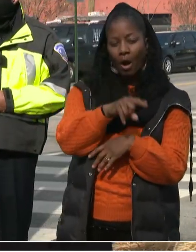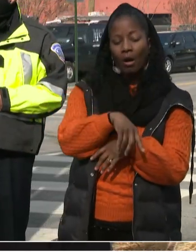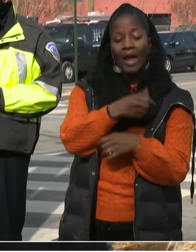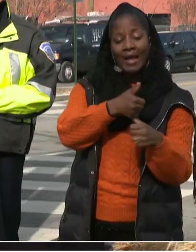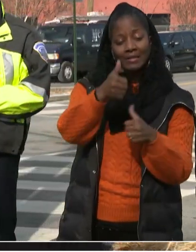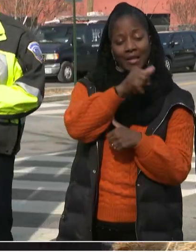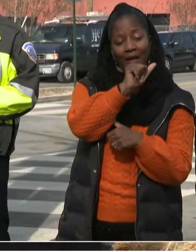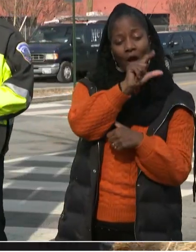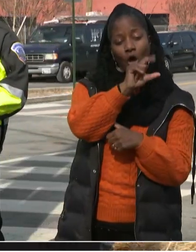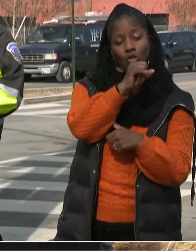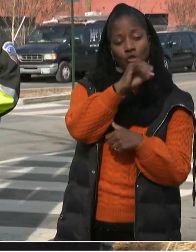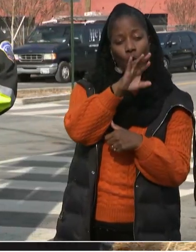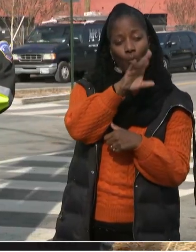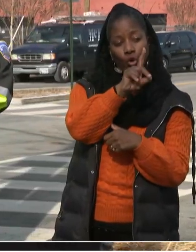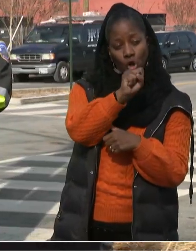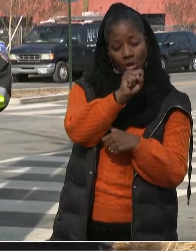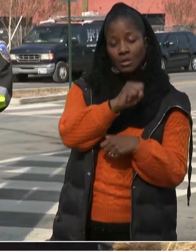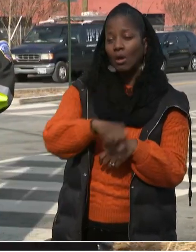or Chief Aziz. Okay.